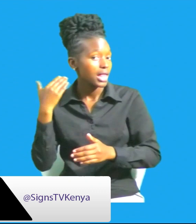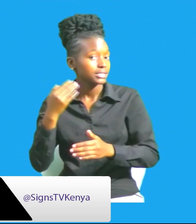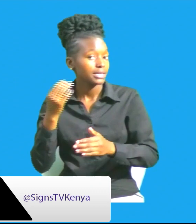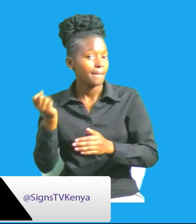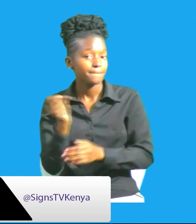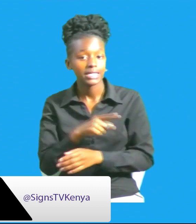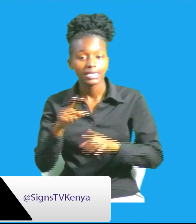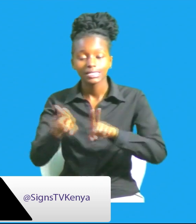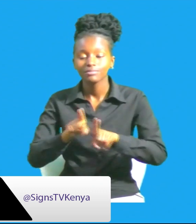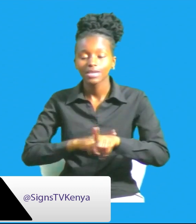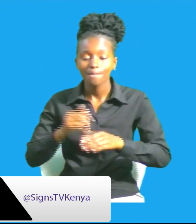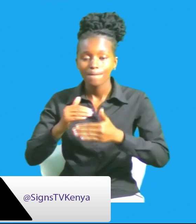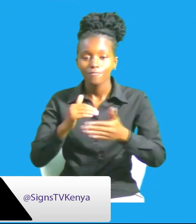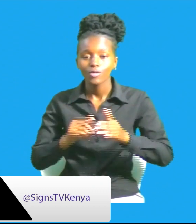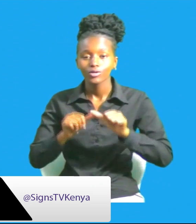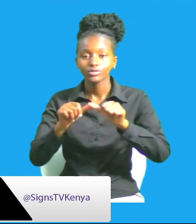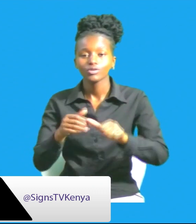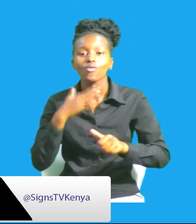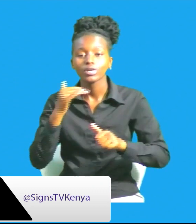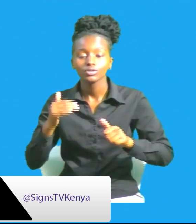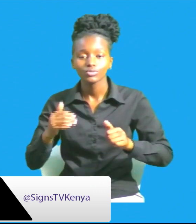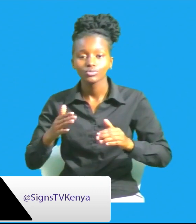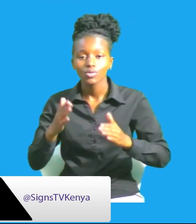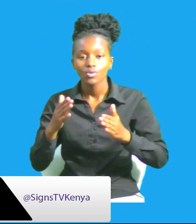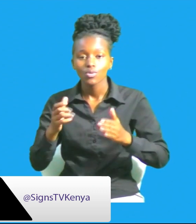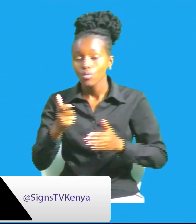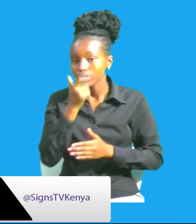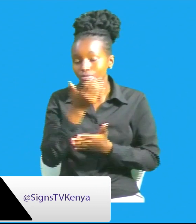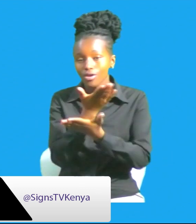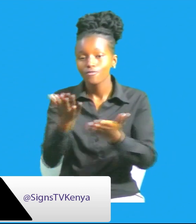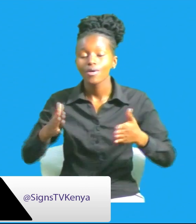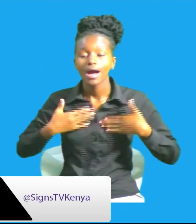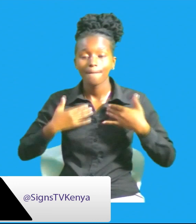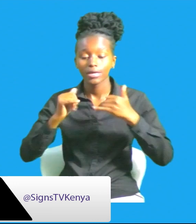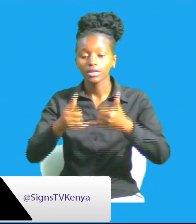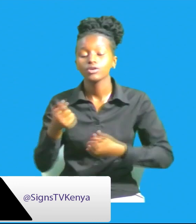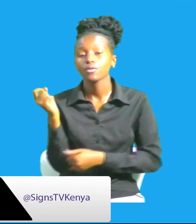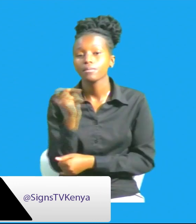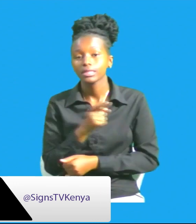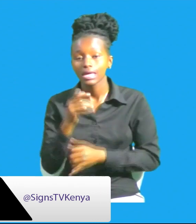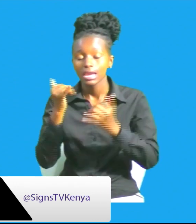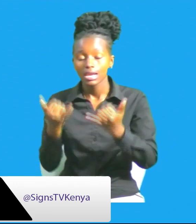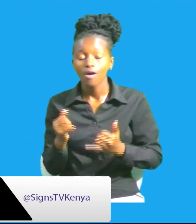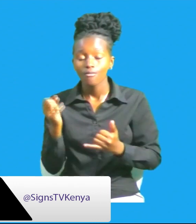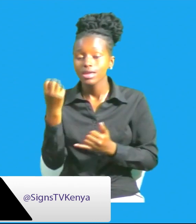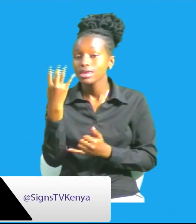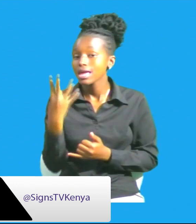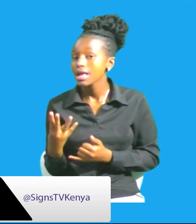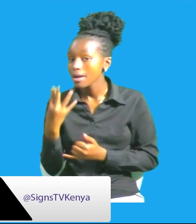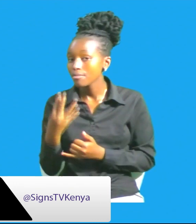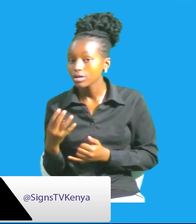happy new month. Kumbuka kwamba kwenye huu mwezi wa April we normally remember autism awareness. So if you